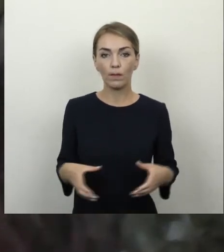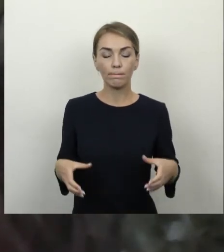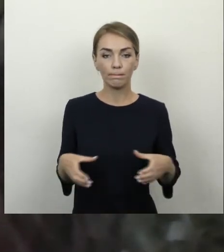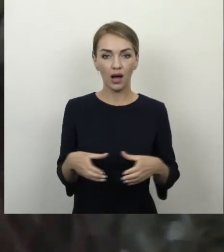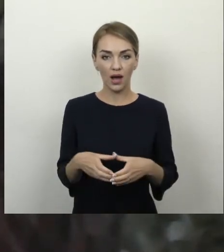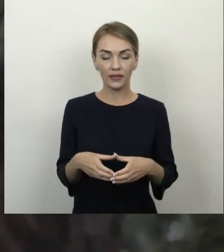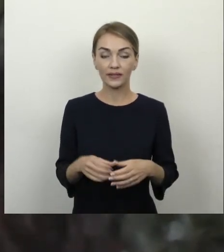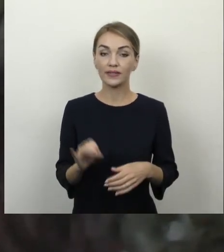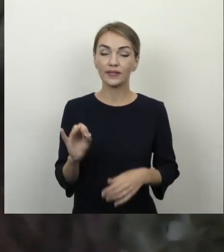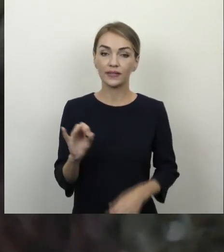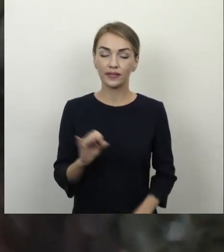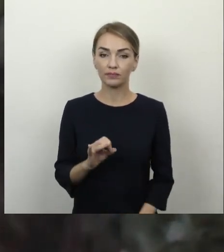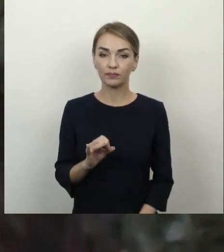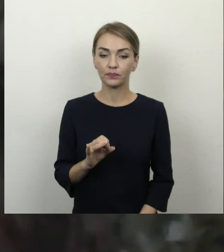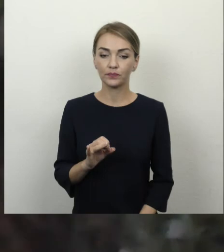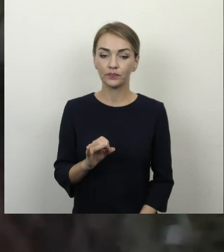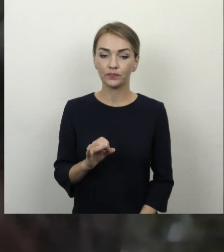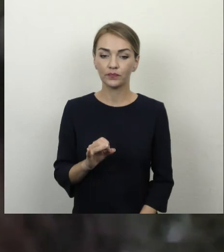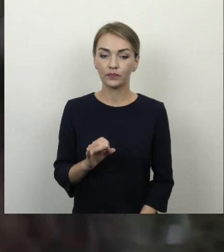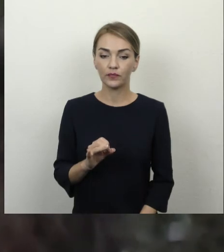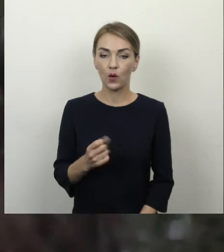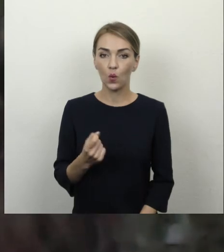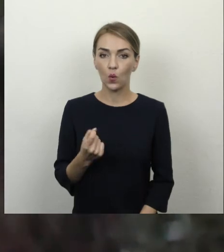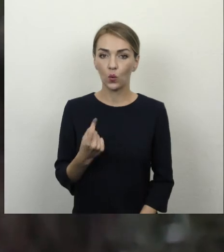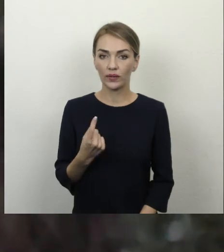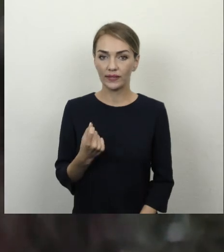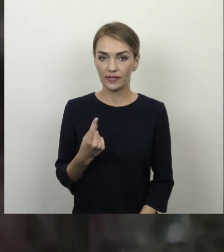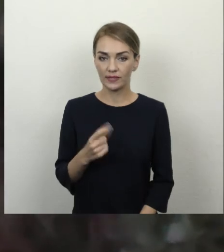the rights of a political party and